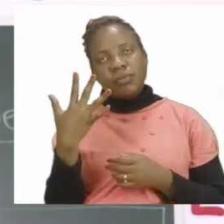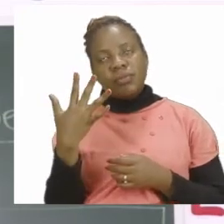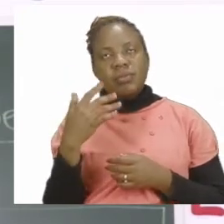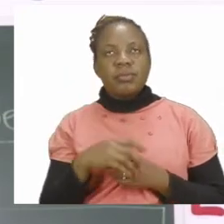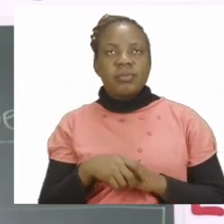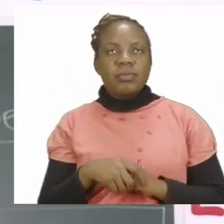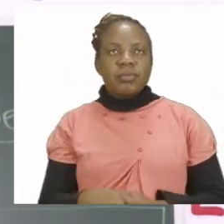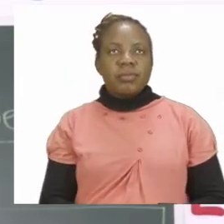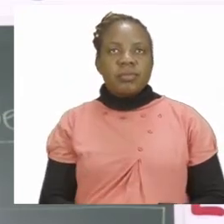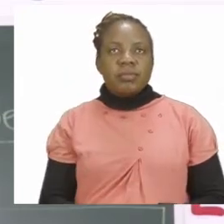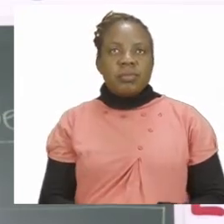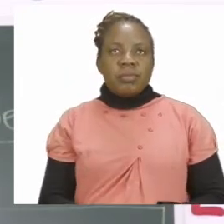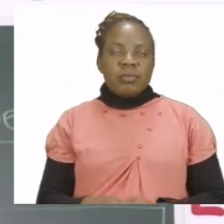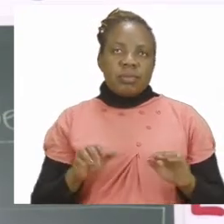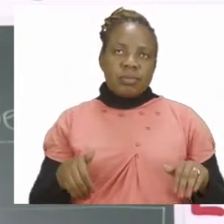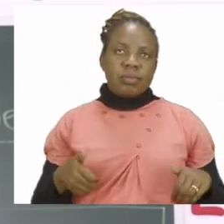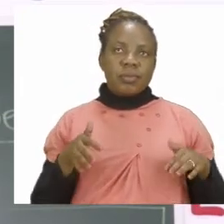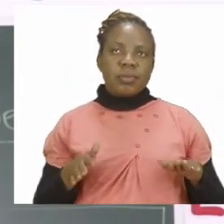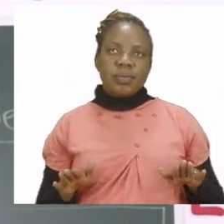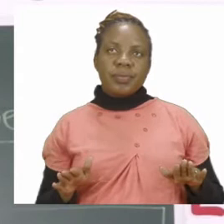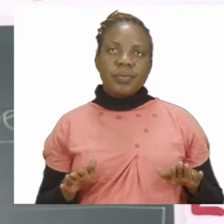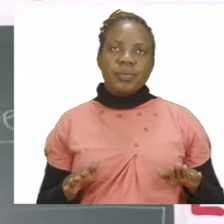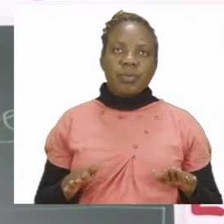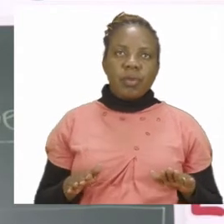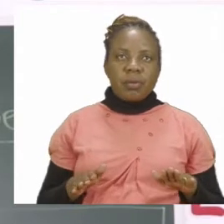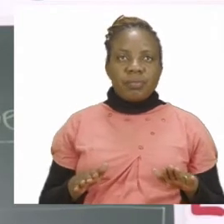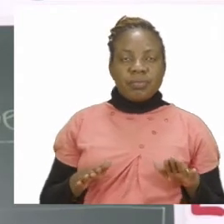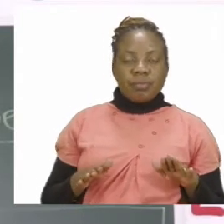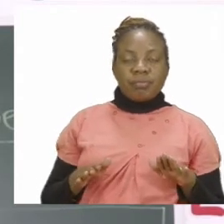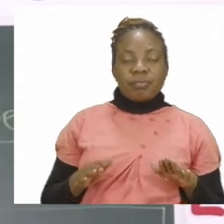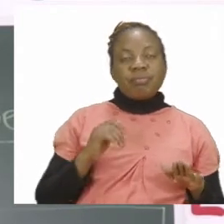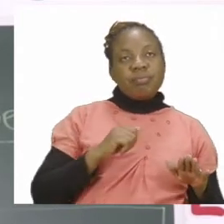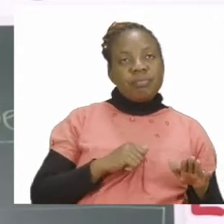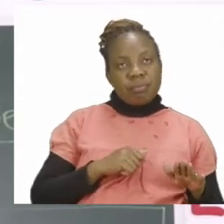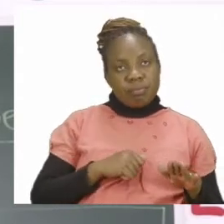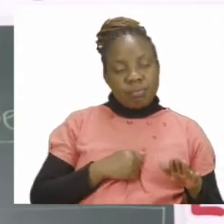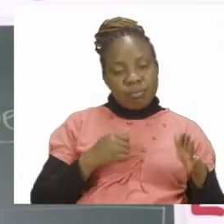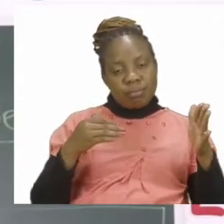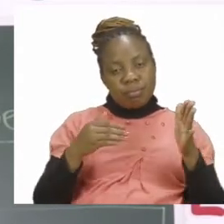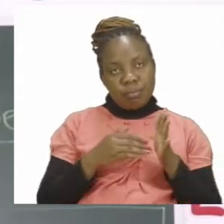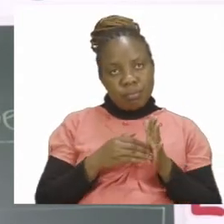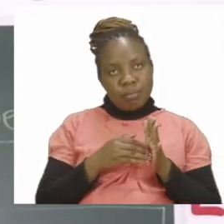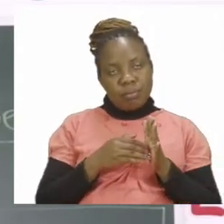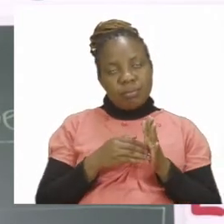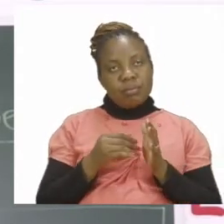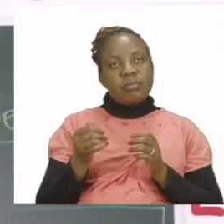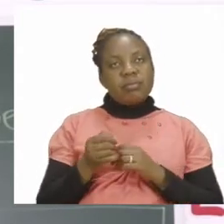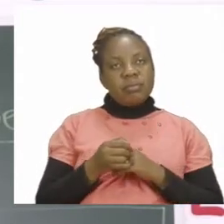75. Right, boys and girls, I have stopped my train here, but for you,